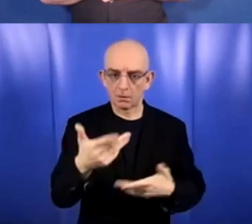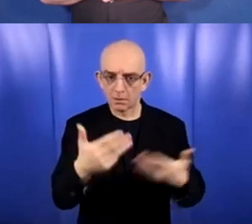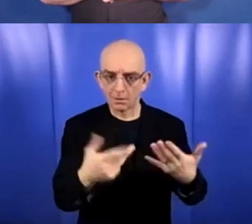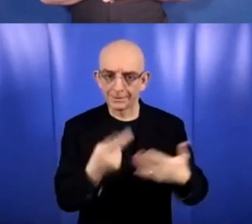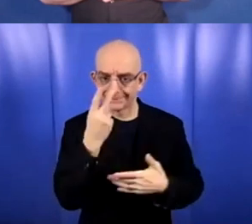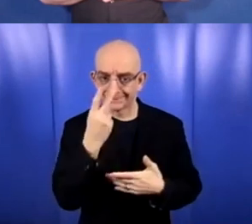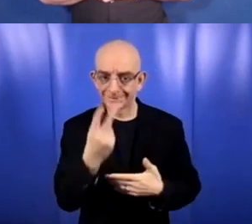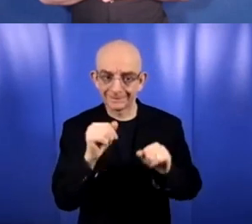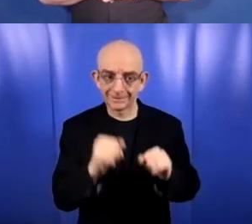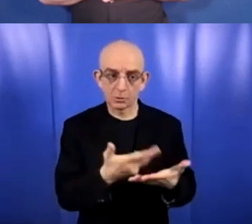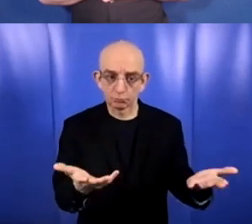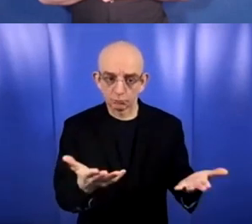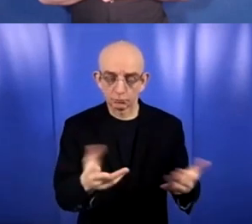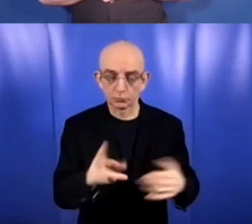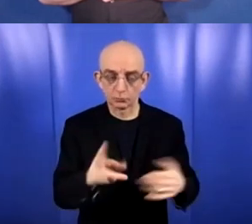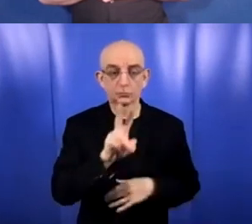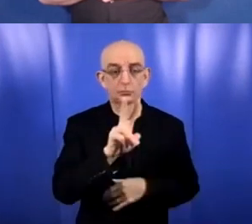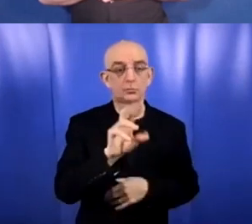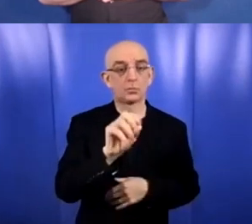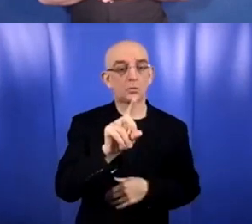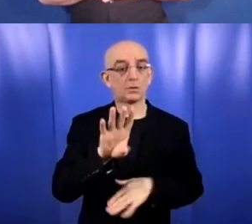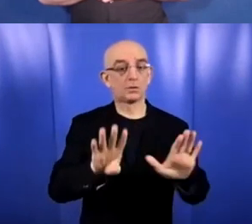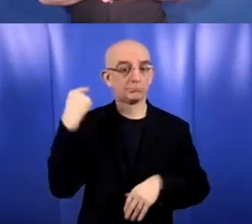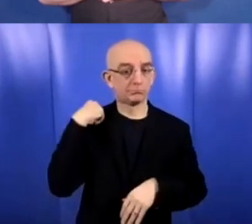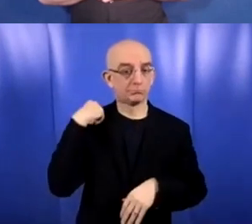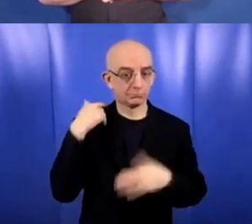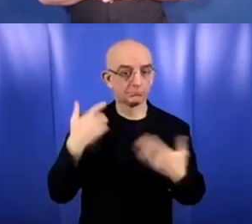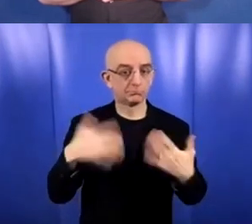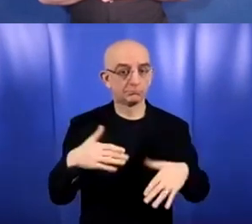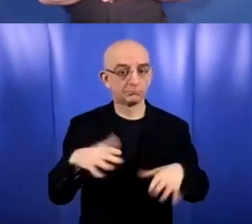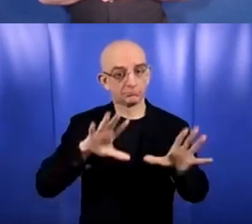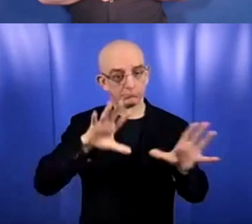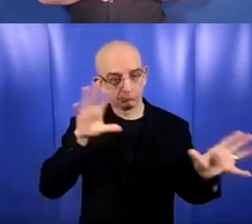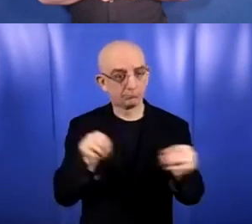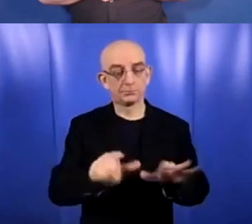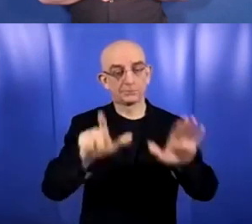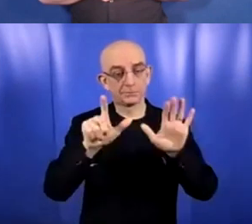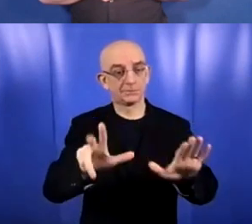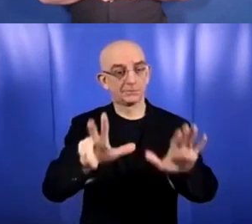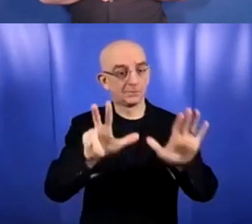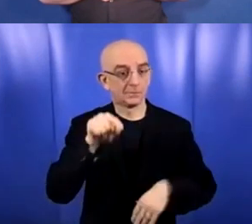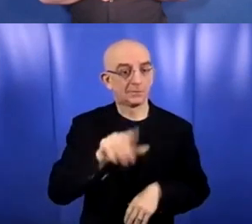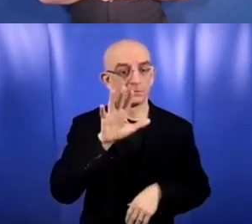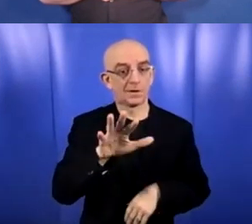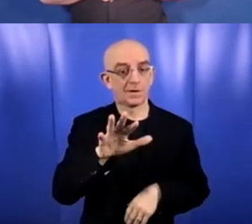displaced people, that includes IDPs and all of the other categories, less than 6 million were